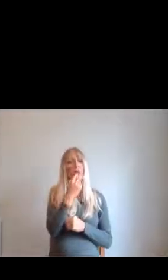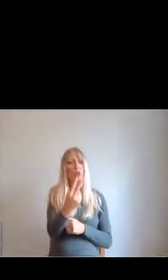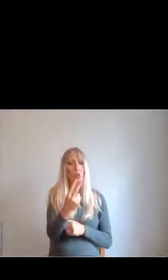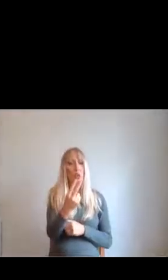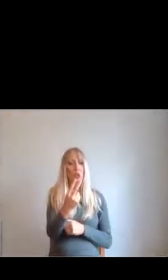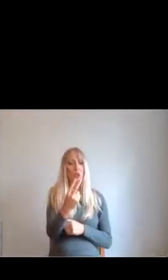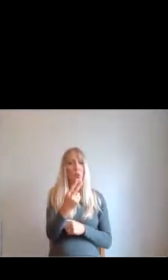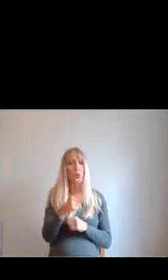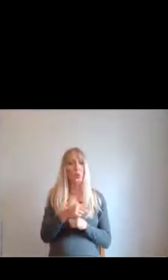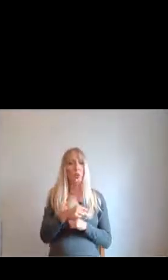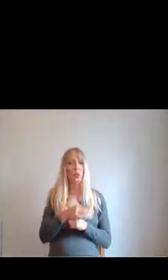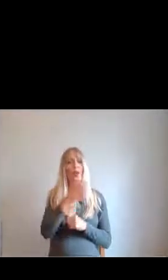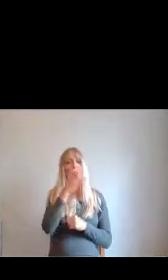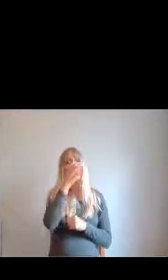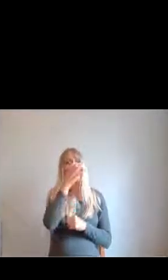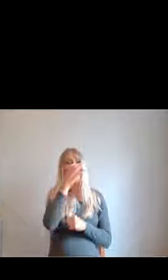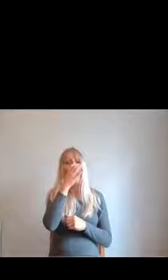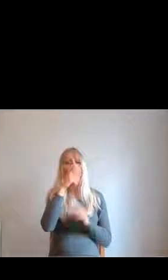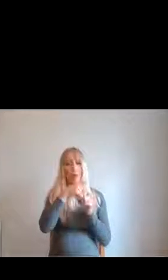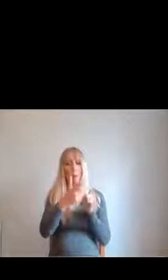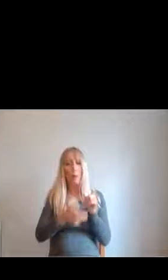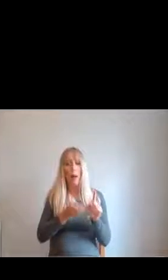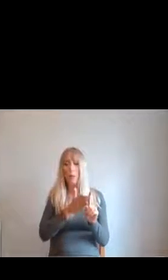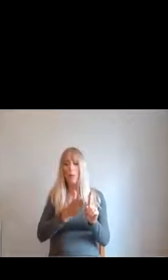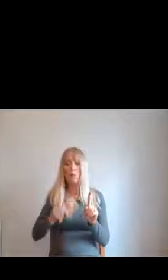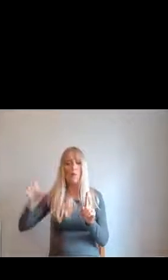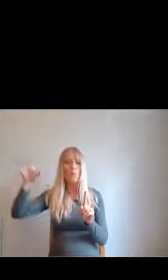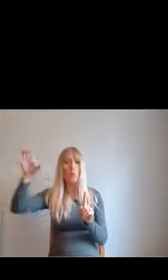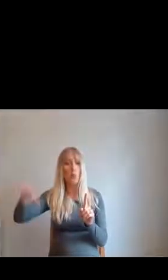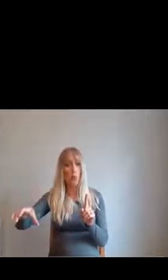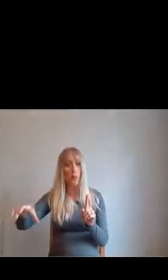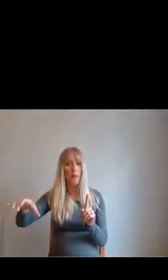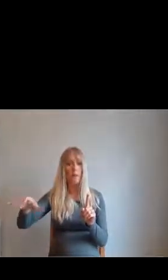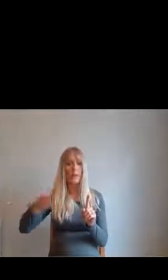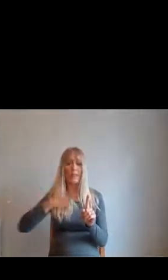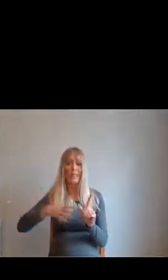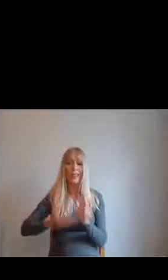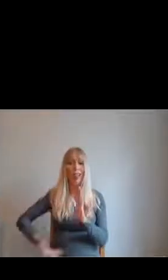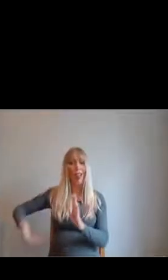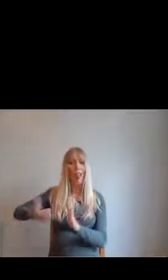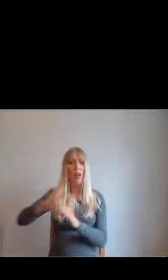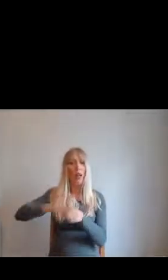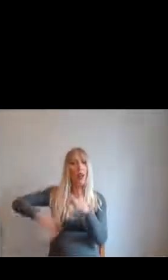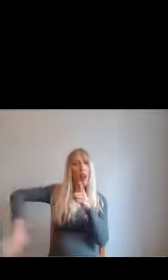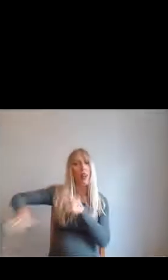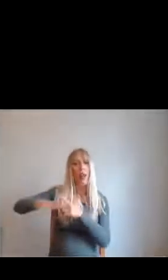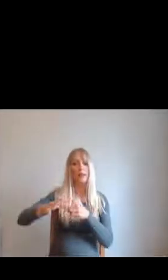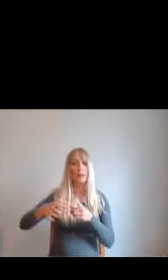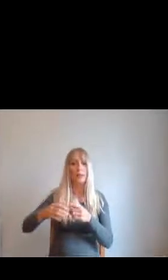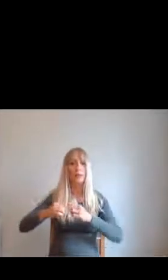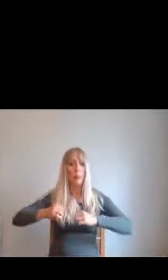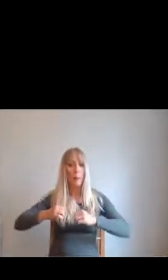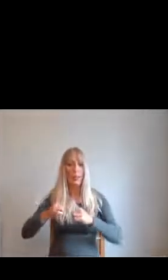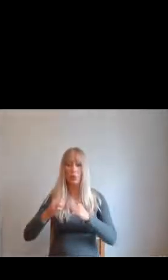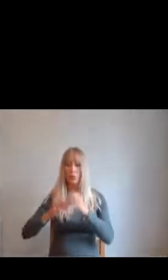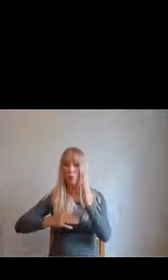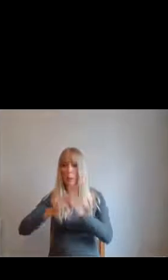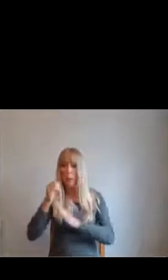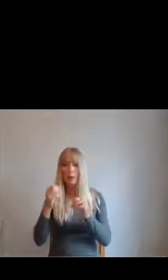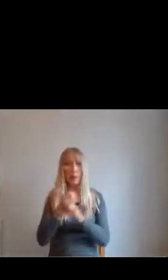gas diversion would take place, for which we require additional land compared to that presented at supplementary consultation.